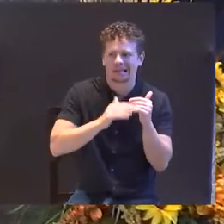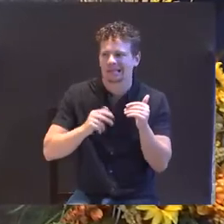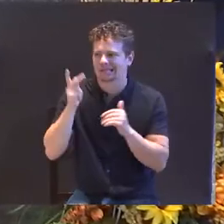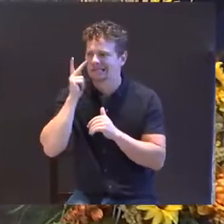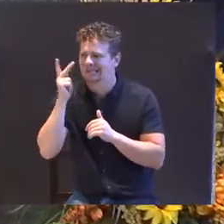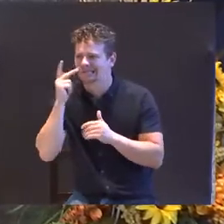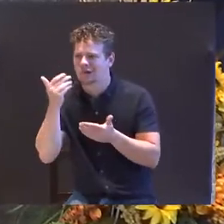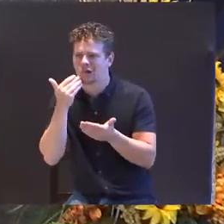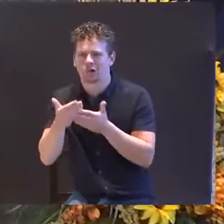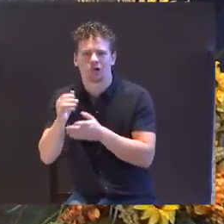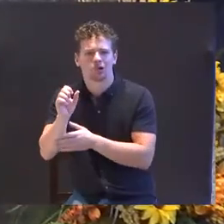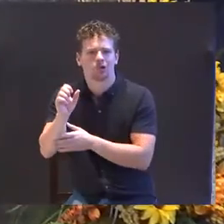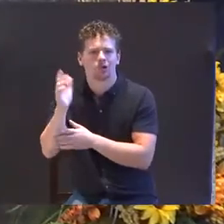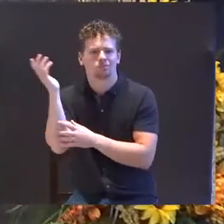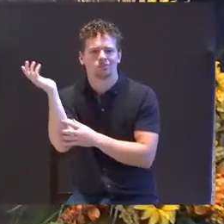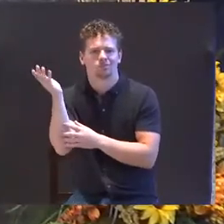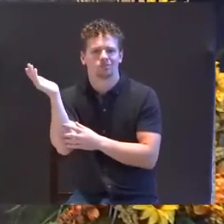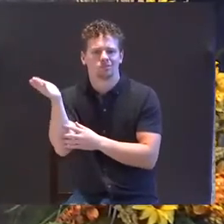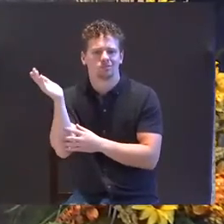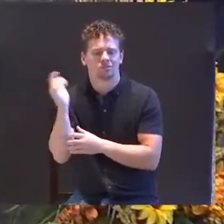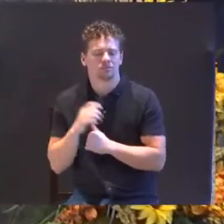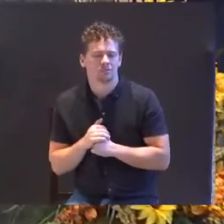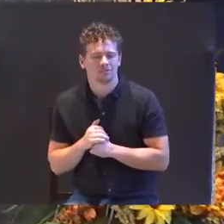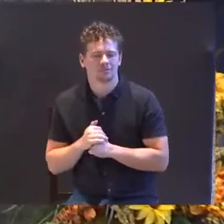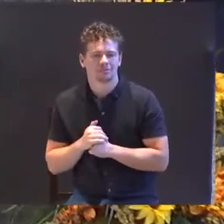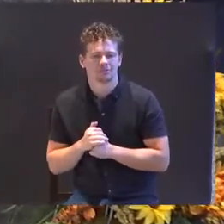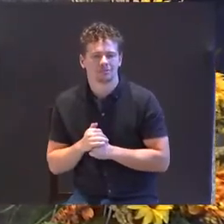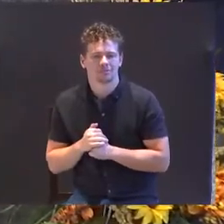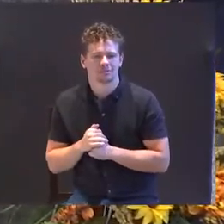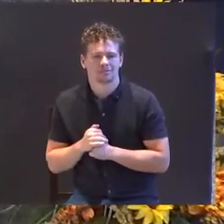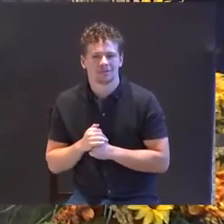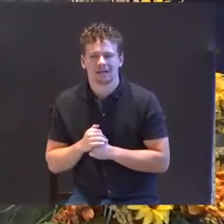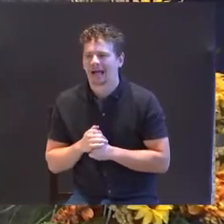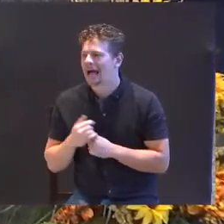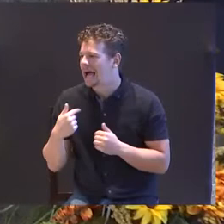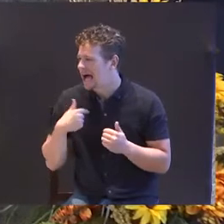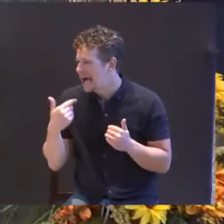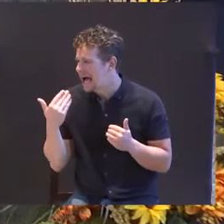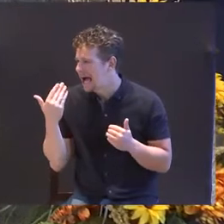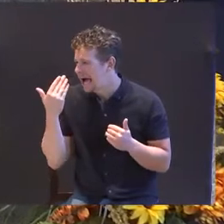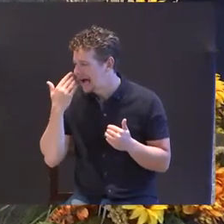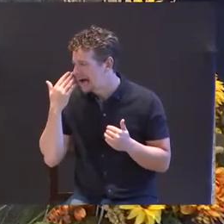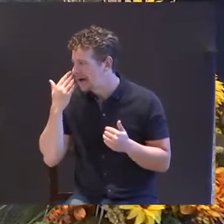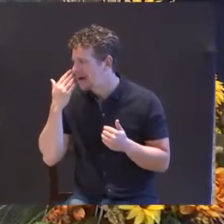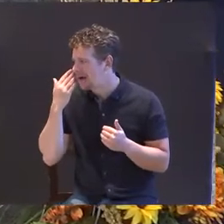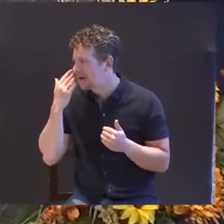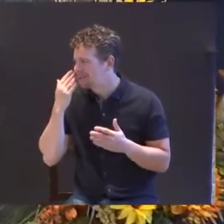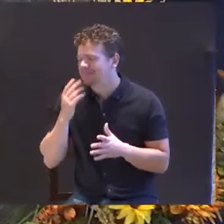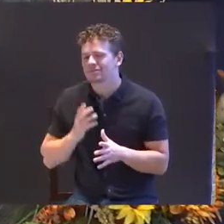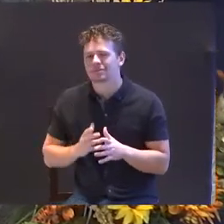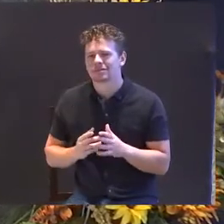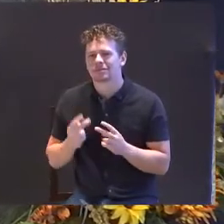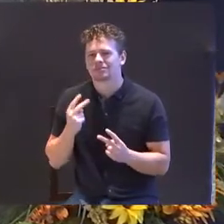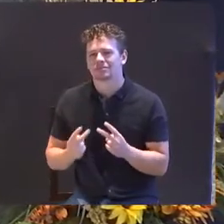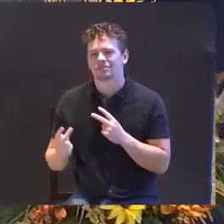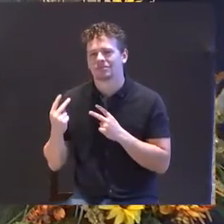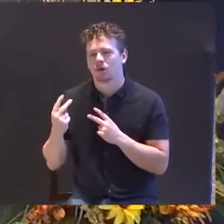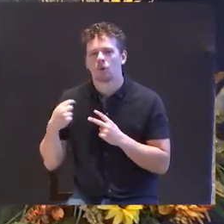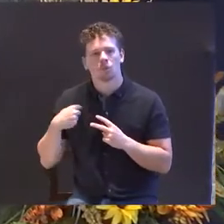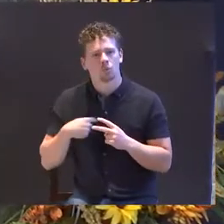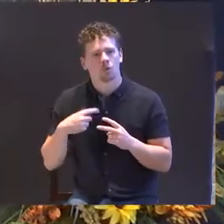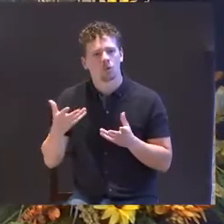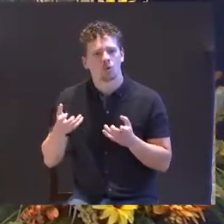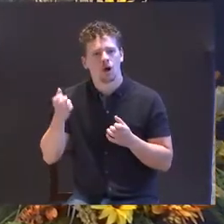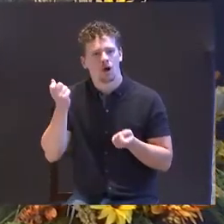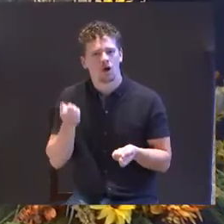I see a sermon than hear one. And I know that for us, like again, it goes back to we want to understand these